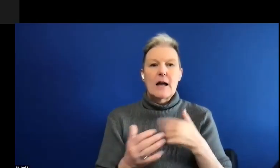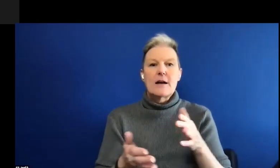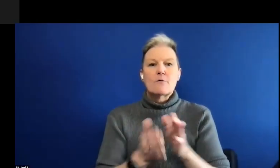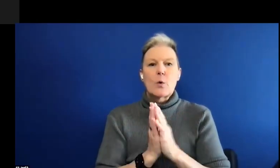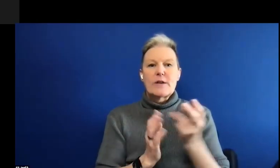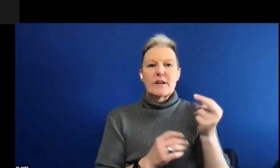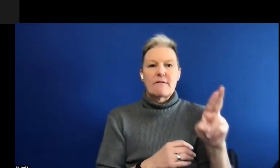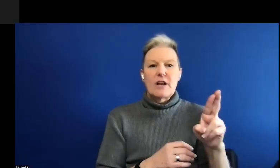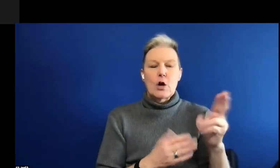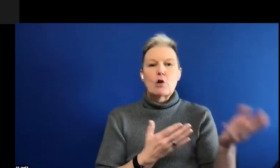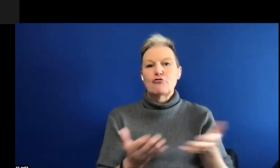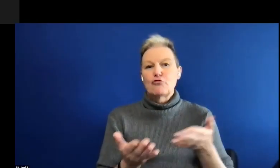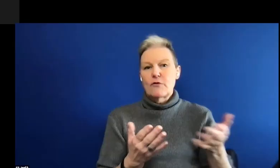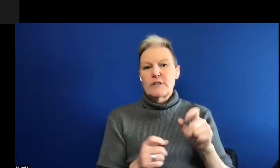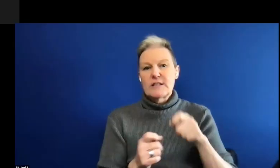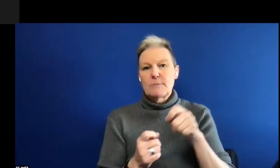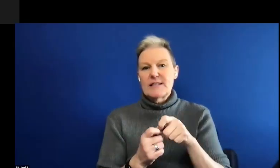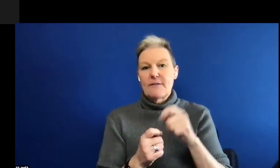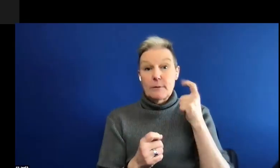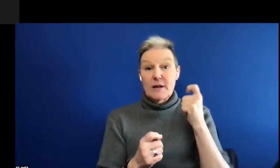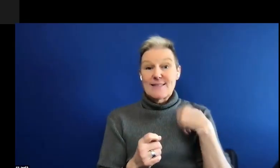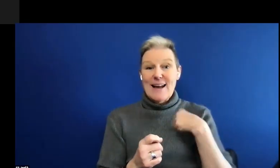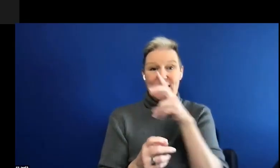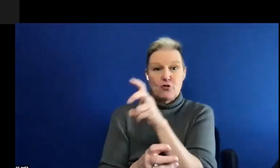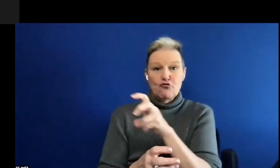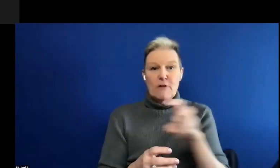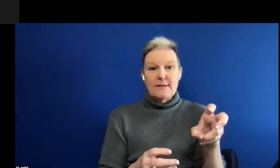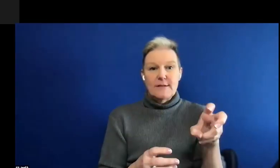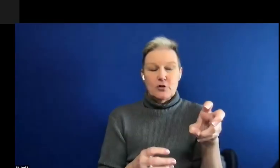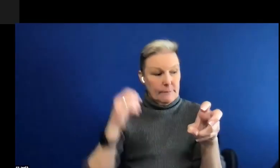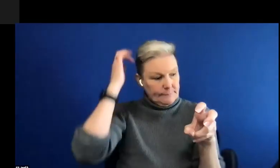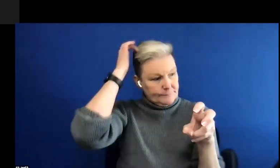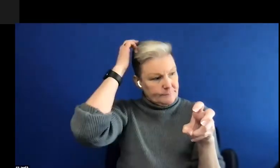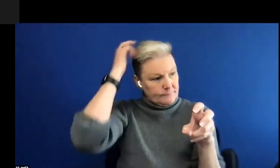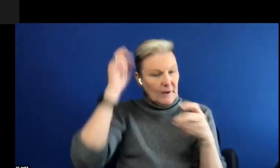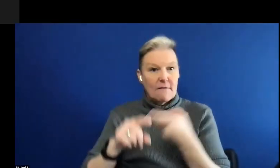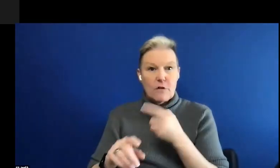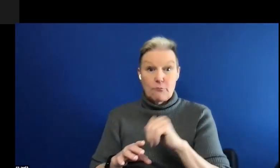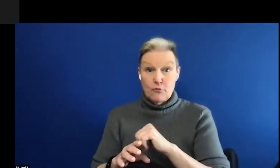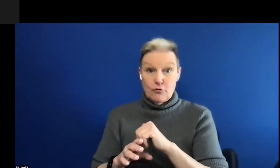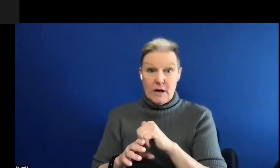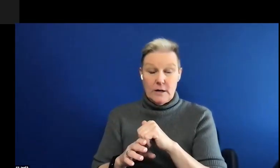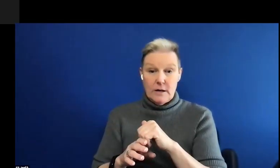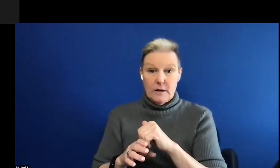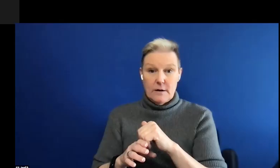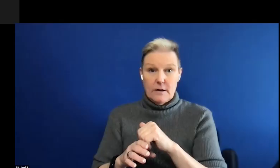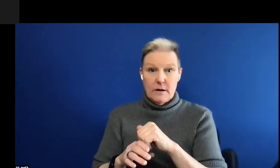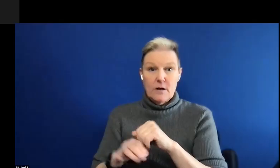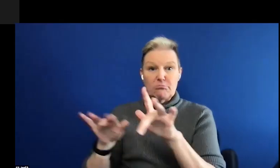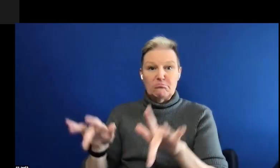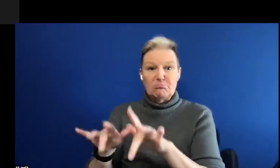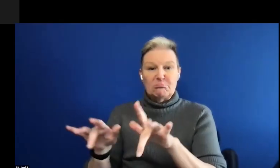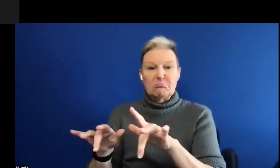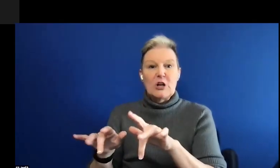VR services specifically because I need to transition from training in the computer